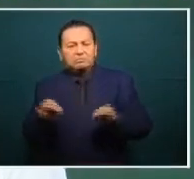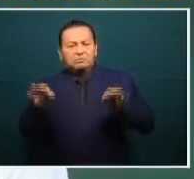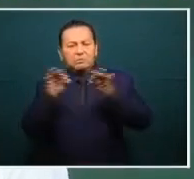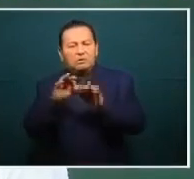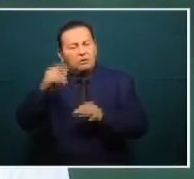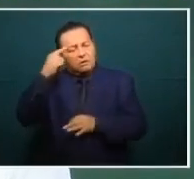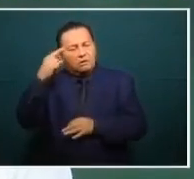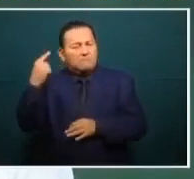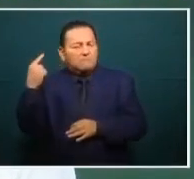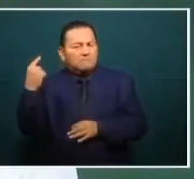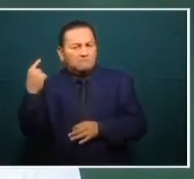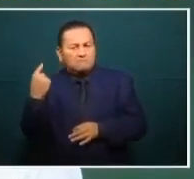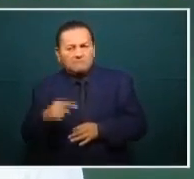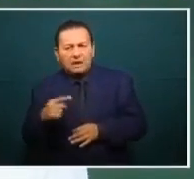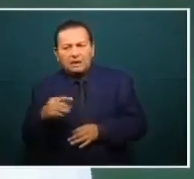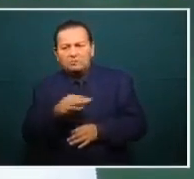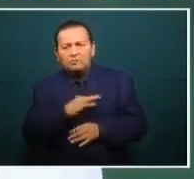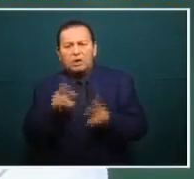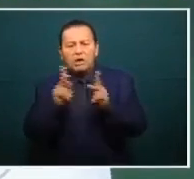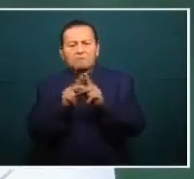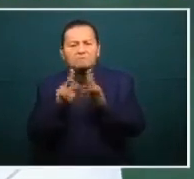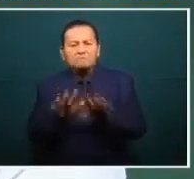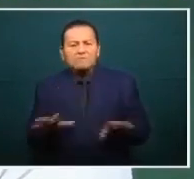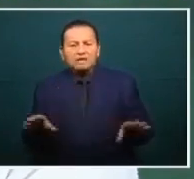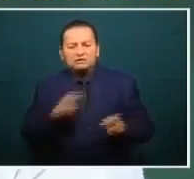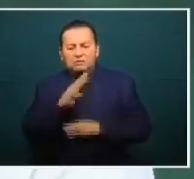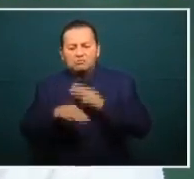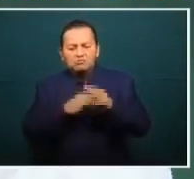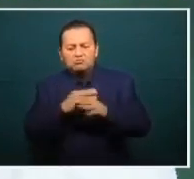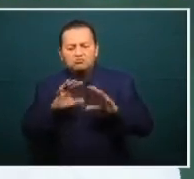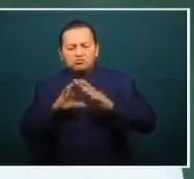That afterwards had a relevant paper